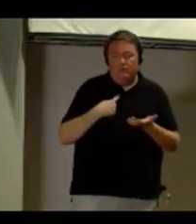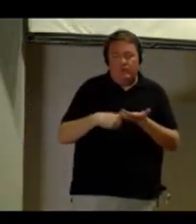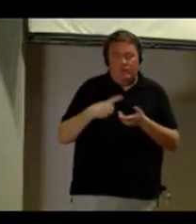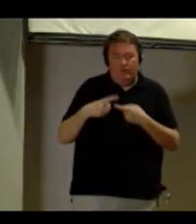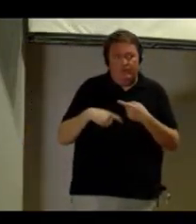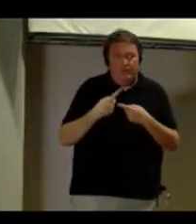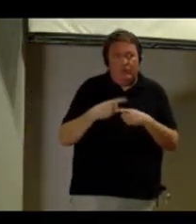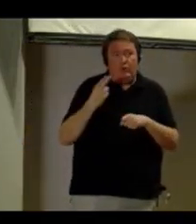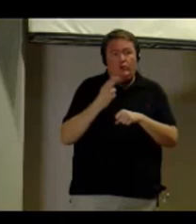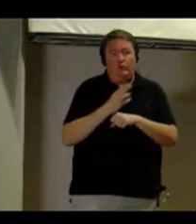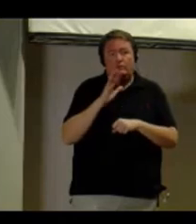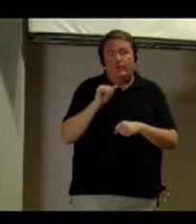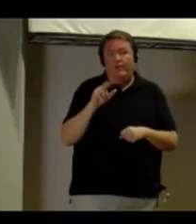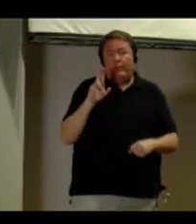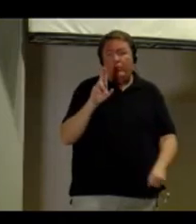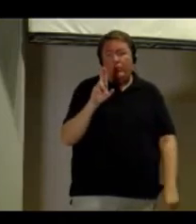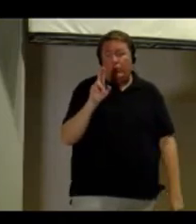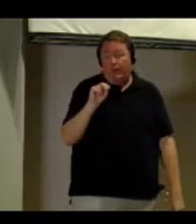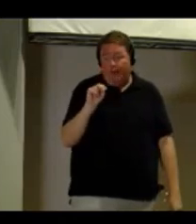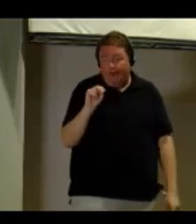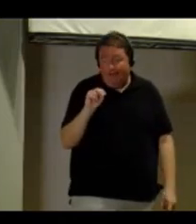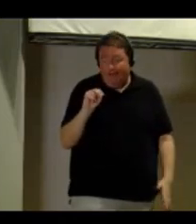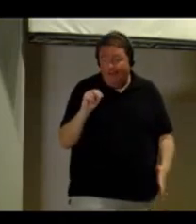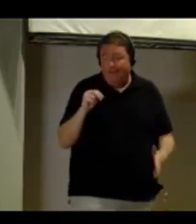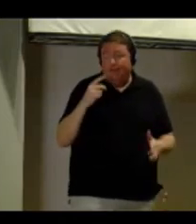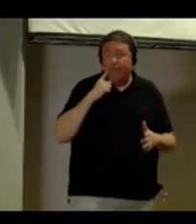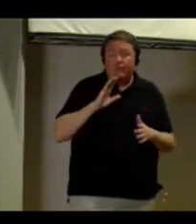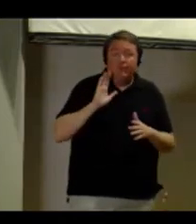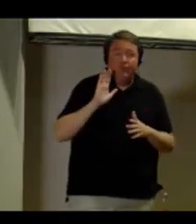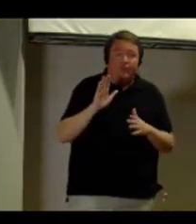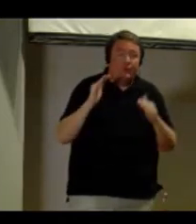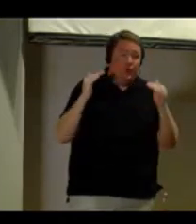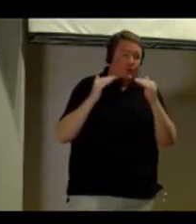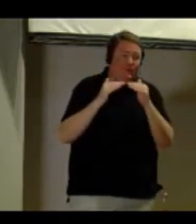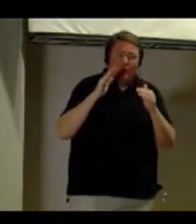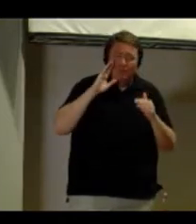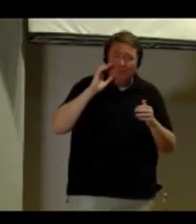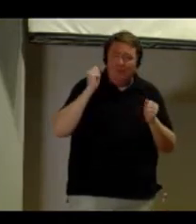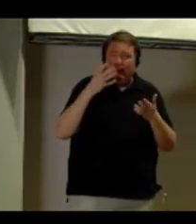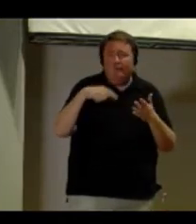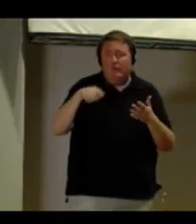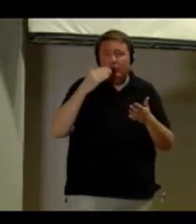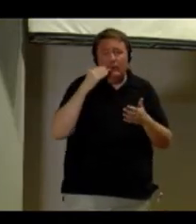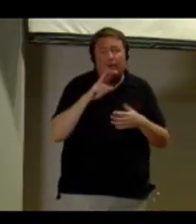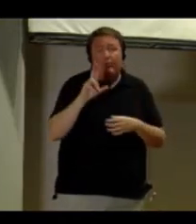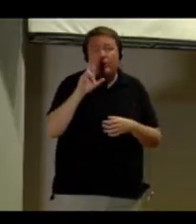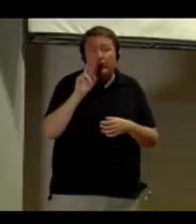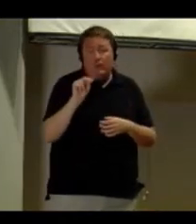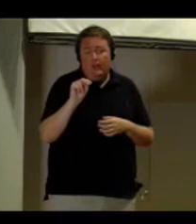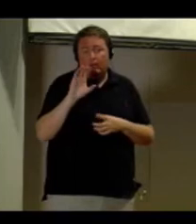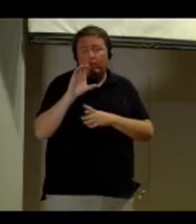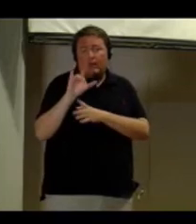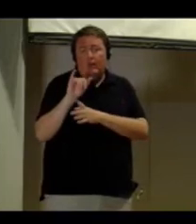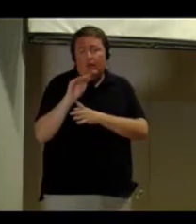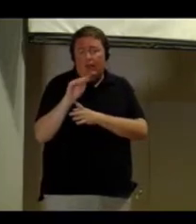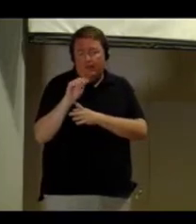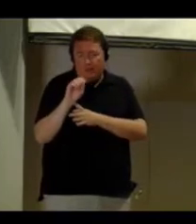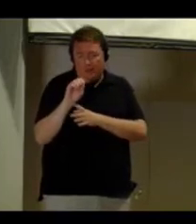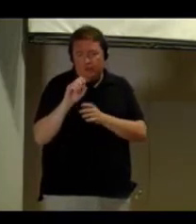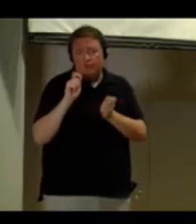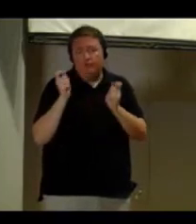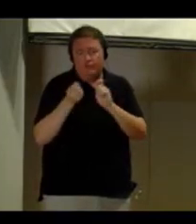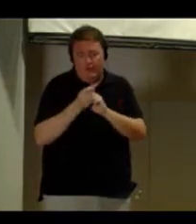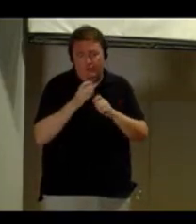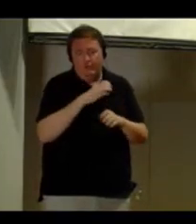by the United Nations for their equivalent. Many of you will be aware of the United Nations Climate Change Commission. They have an equivalent one